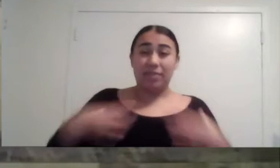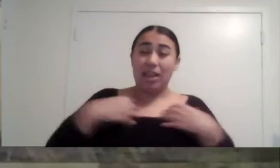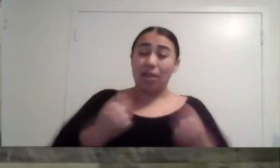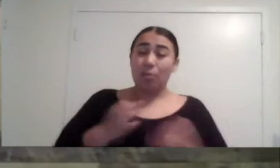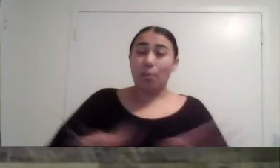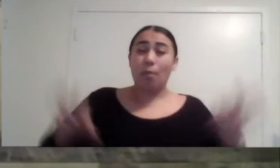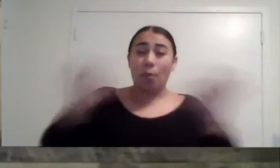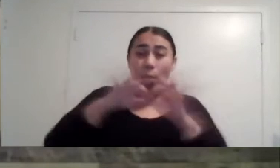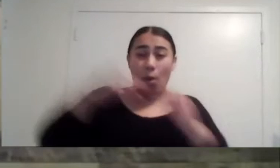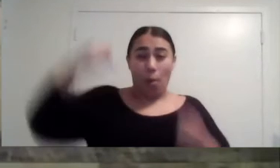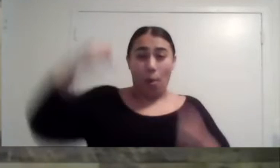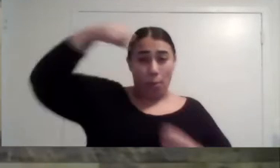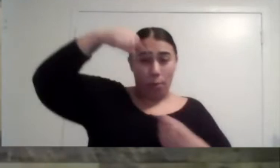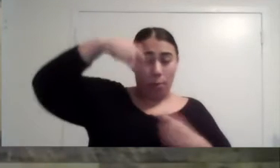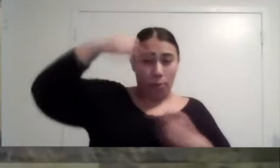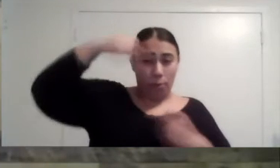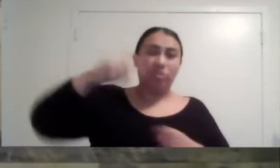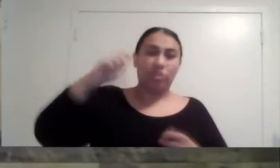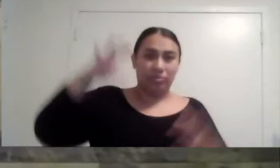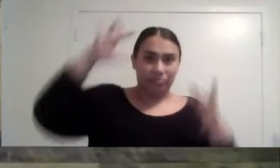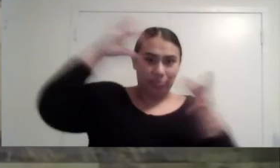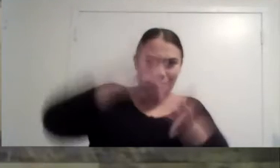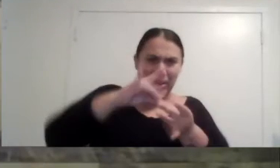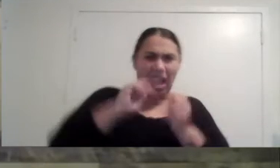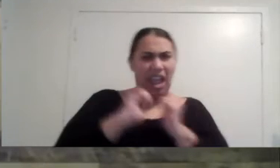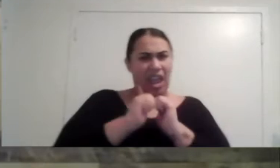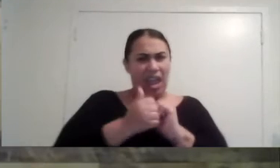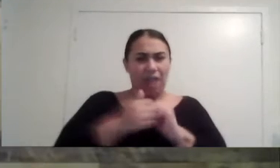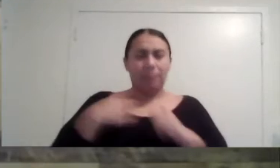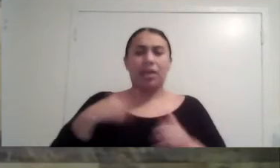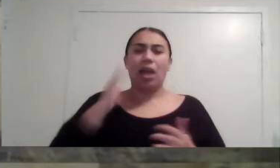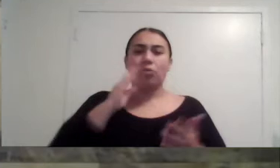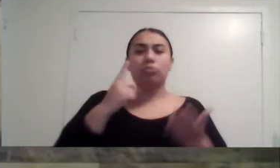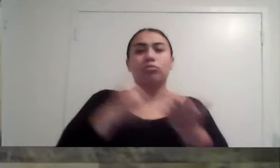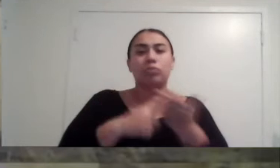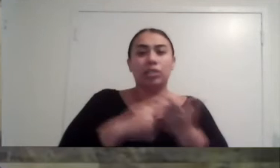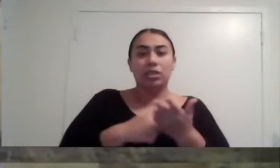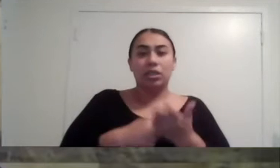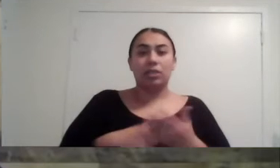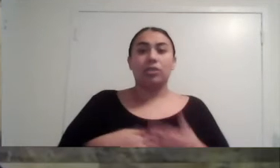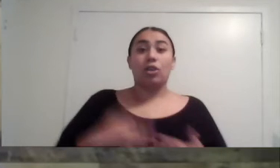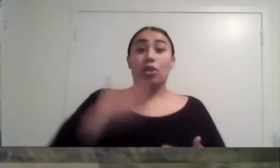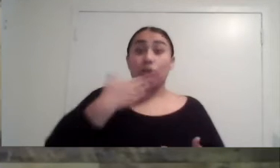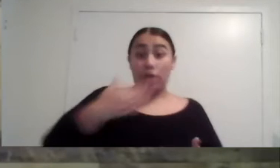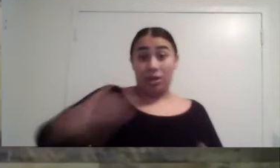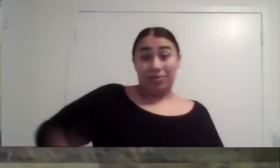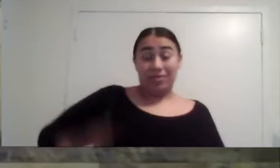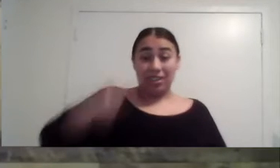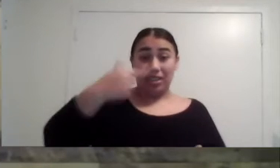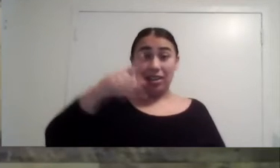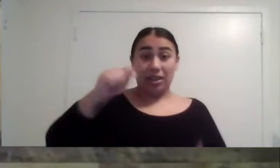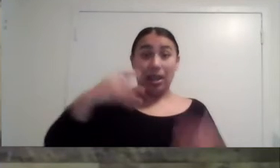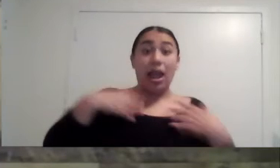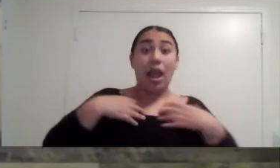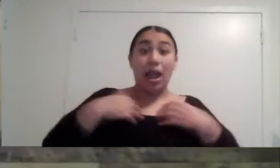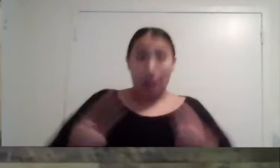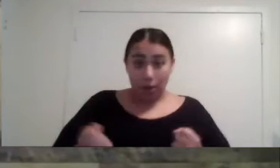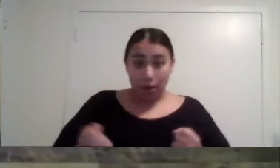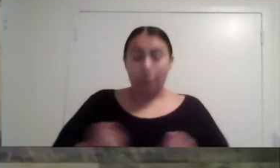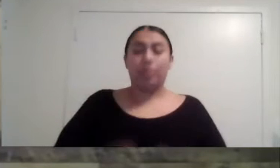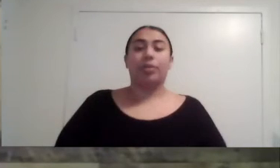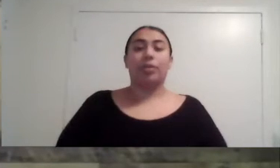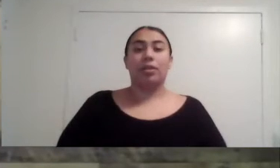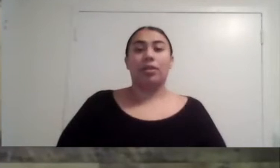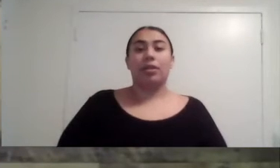physical health become more important than ever, and these two are closely intertwined. I'm going to be discussing the importance of good gut